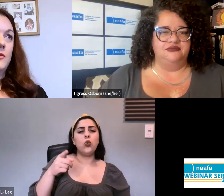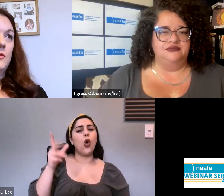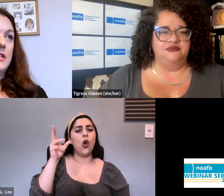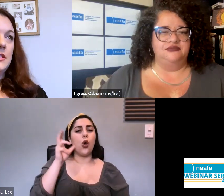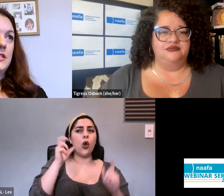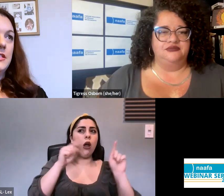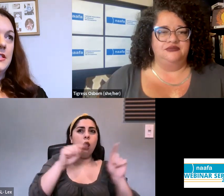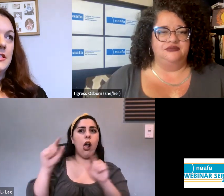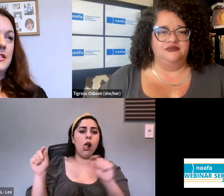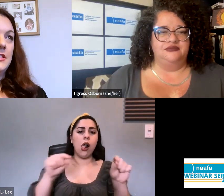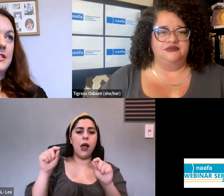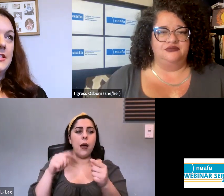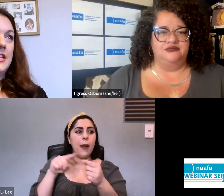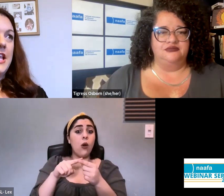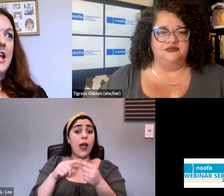Oh,